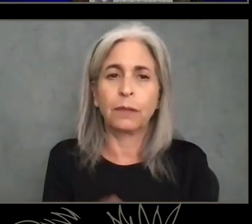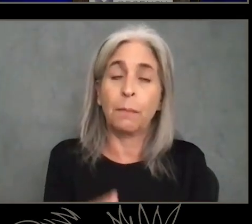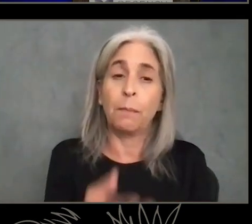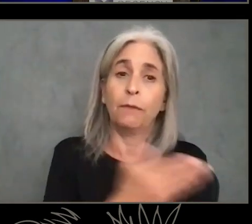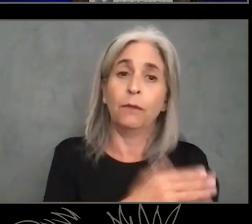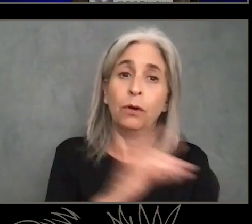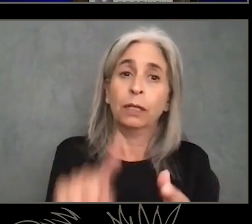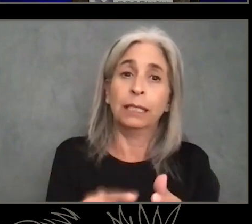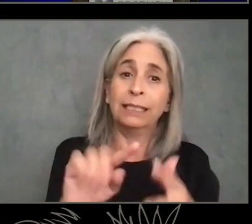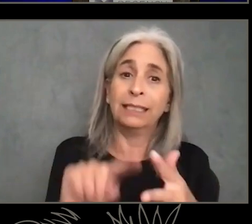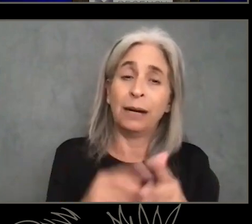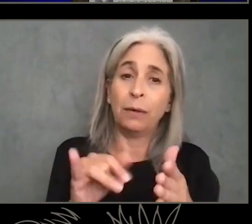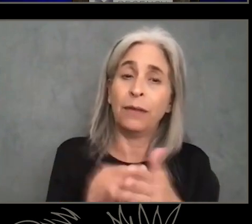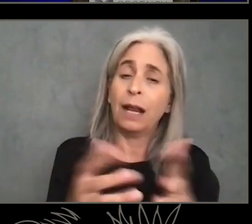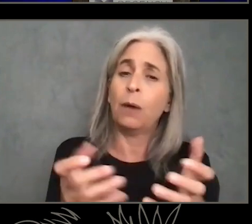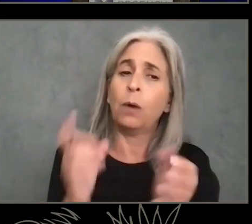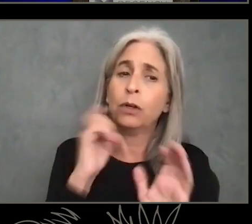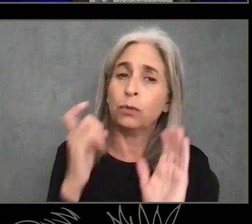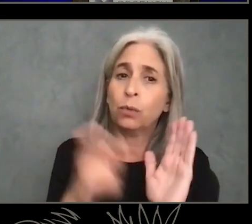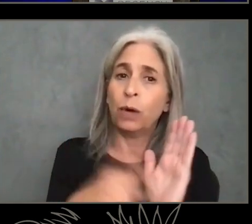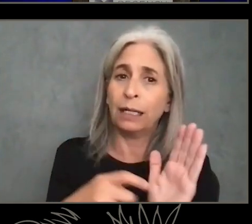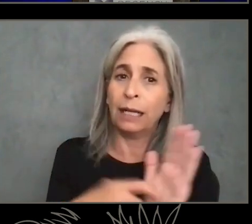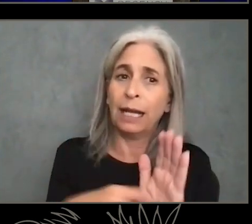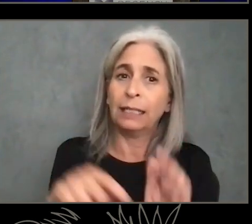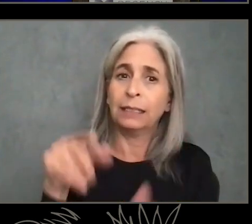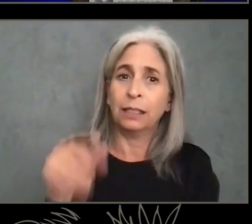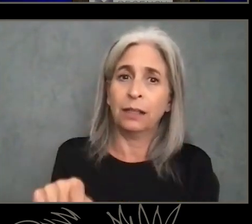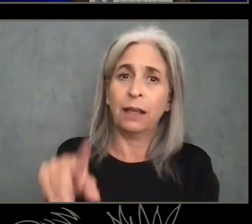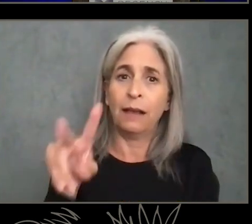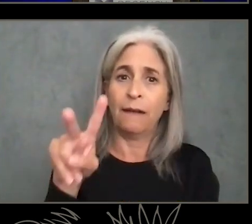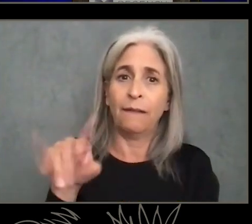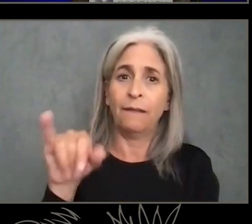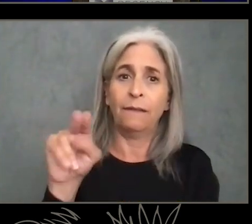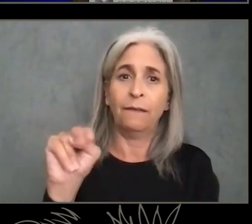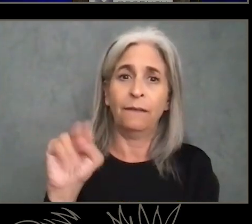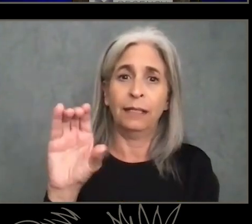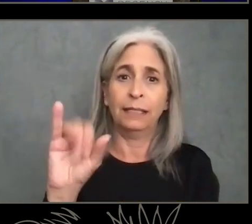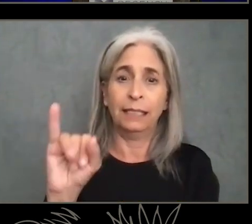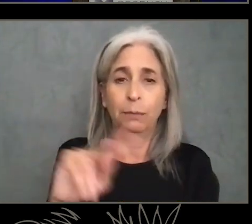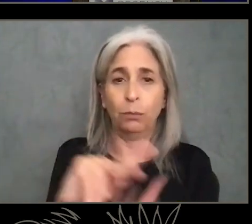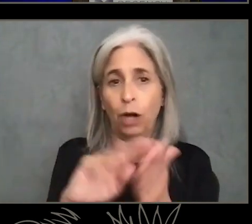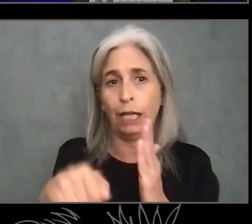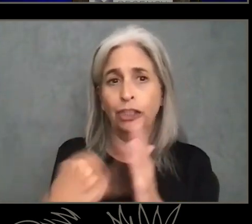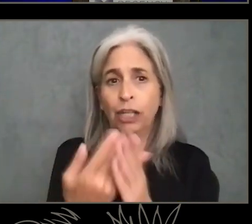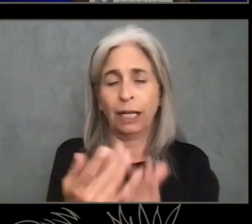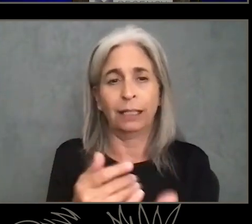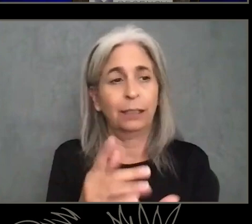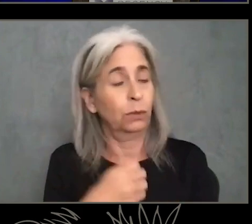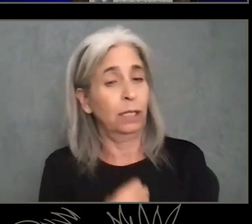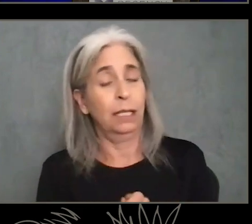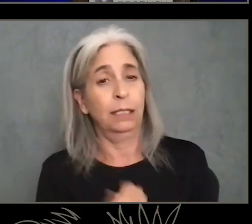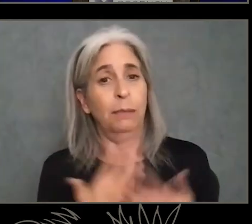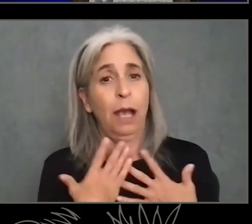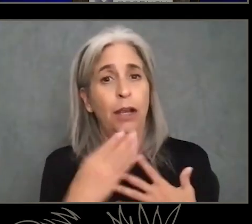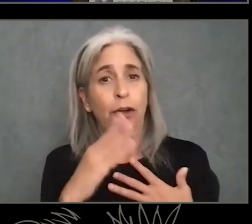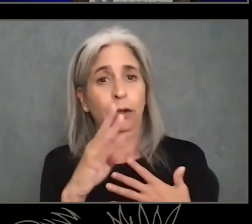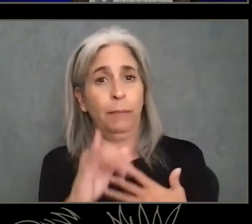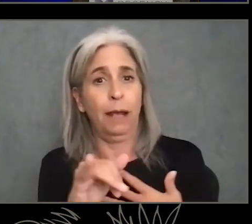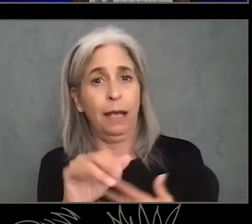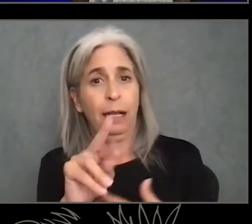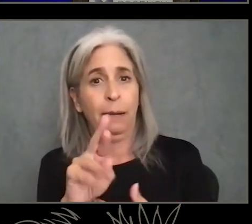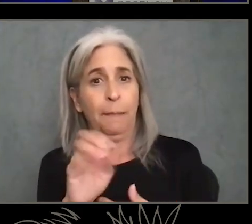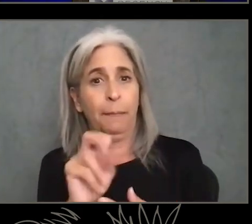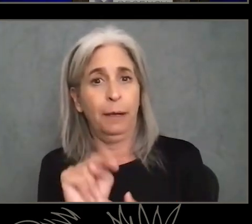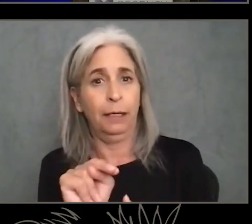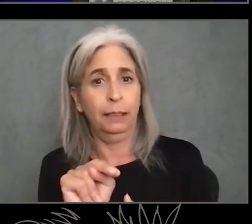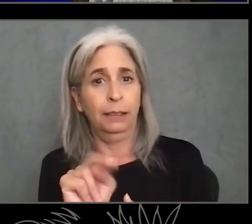Before I get into that, I did want to give a quick shout out to the Vite project, which it was inspired by Bun's router